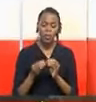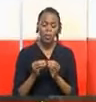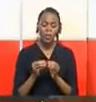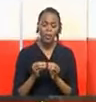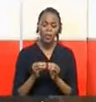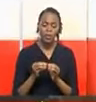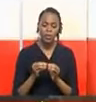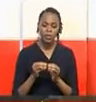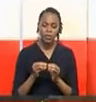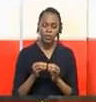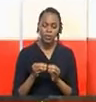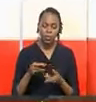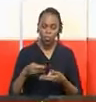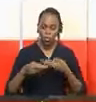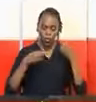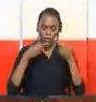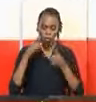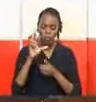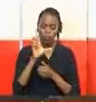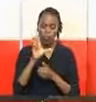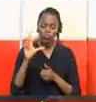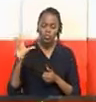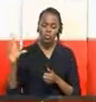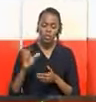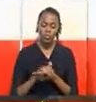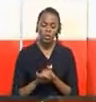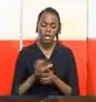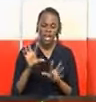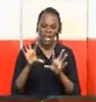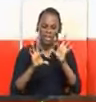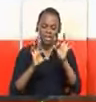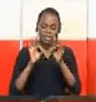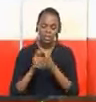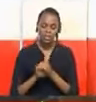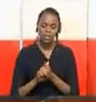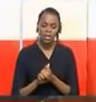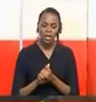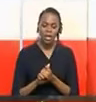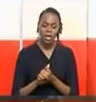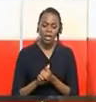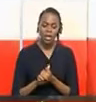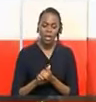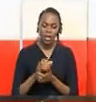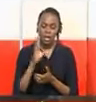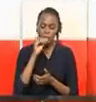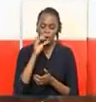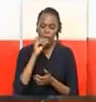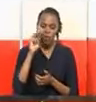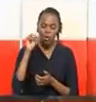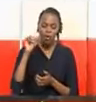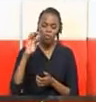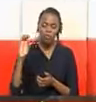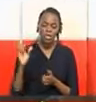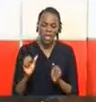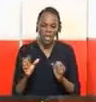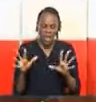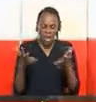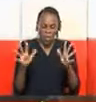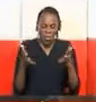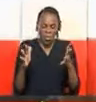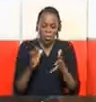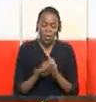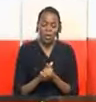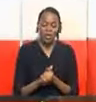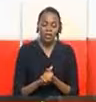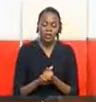Malawi Defense Force Brass Band, I was chosen as one of the MCs. I was very nervous, as it was going to be